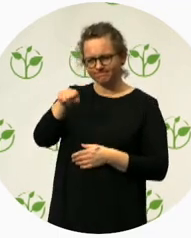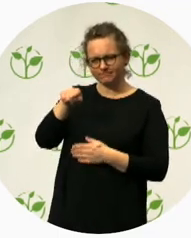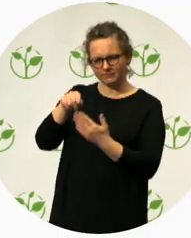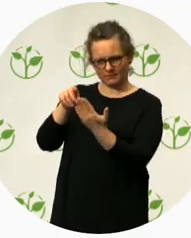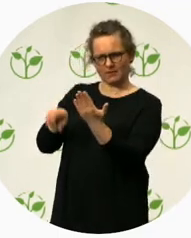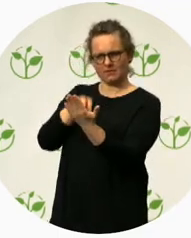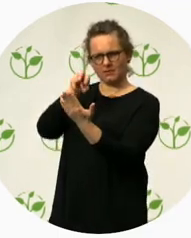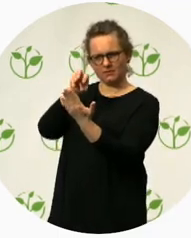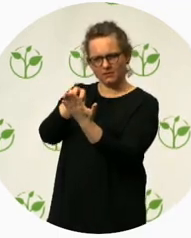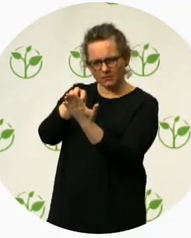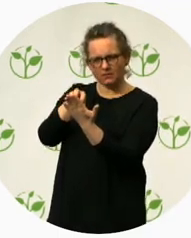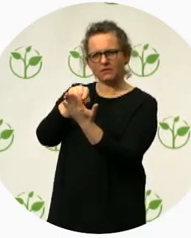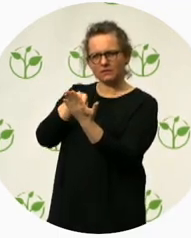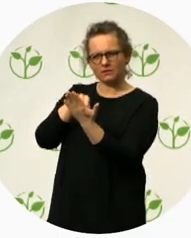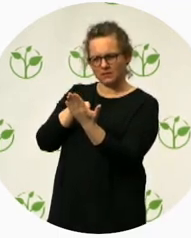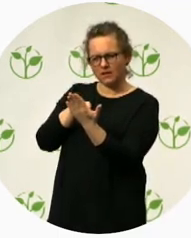at people,